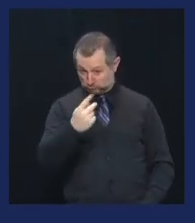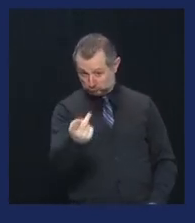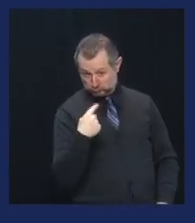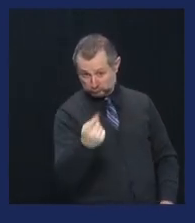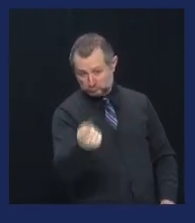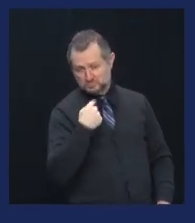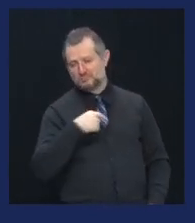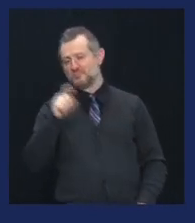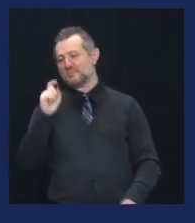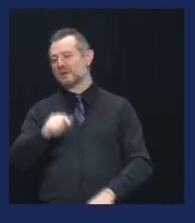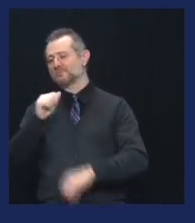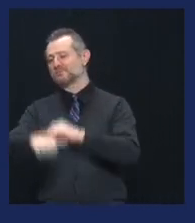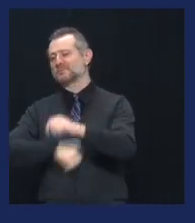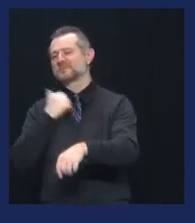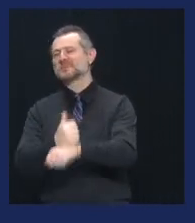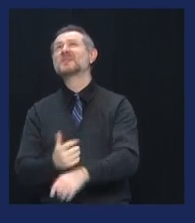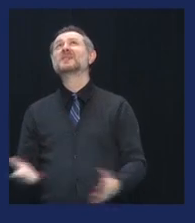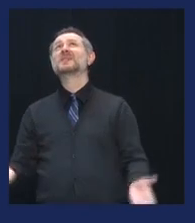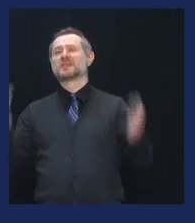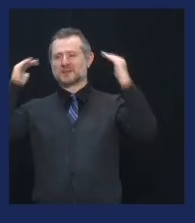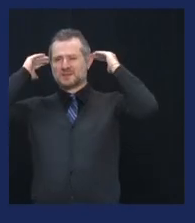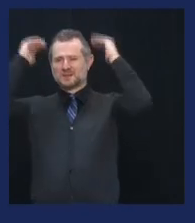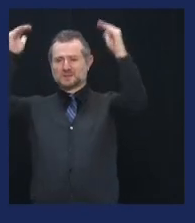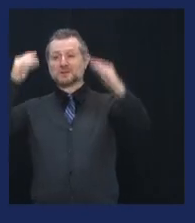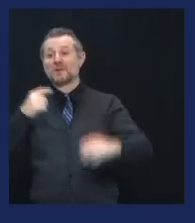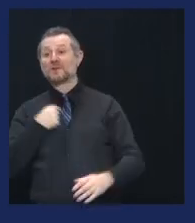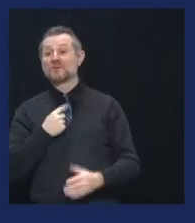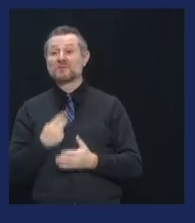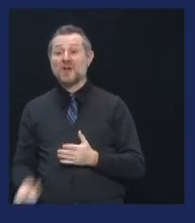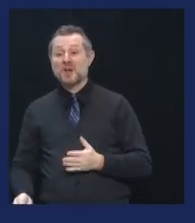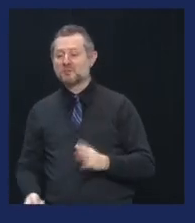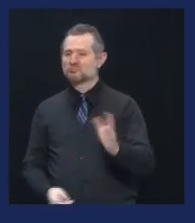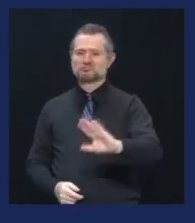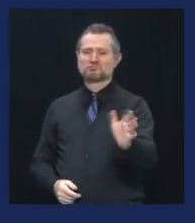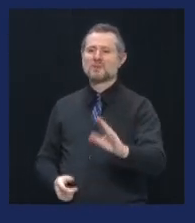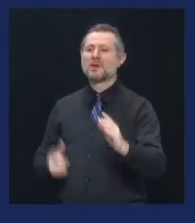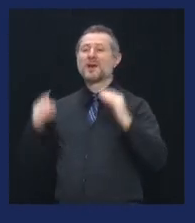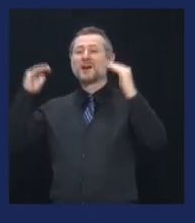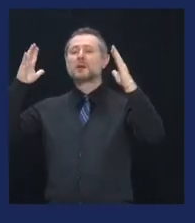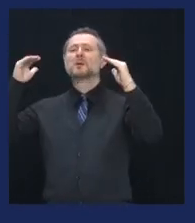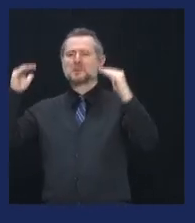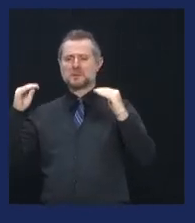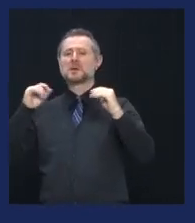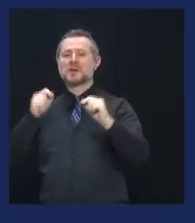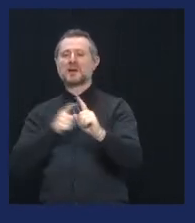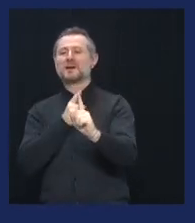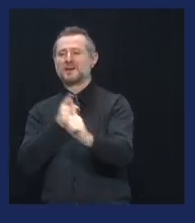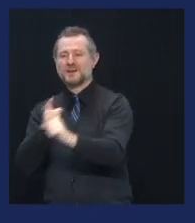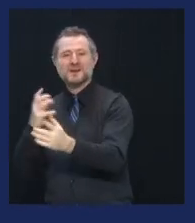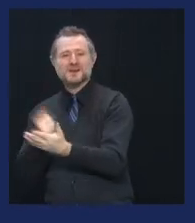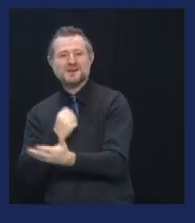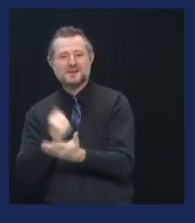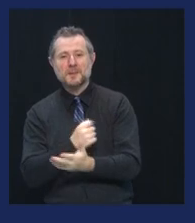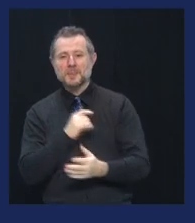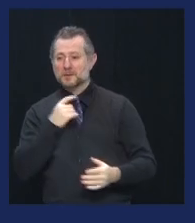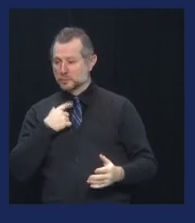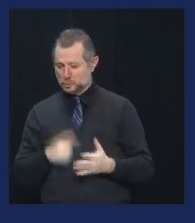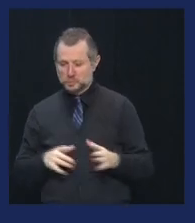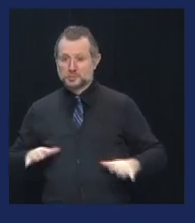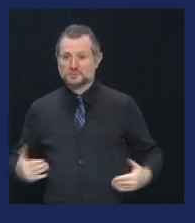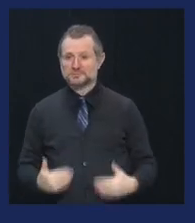meet. Life is in the doing, and I ask you to do this with me. This is not a government